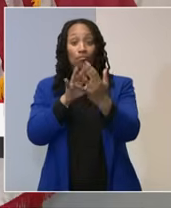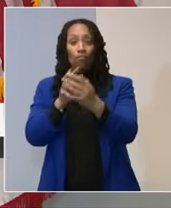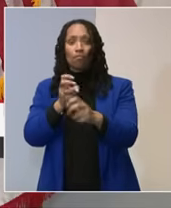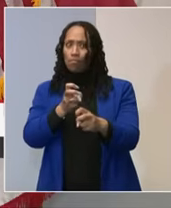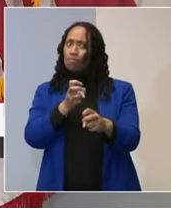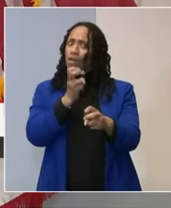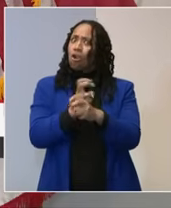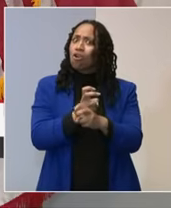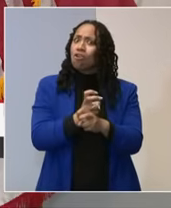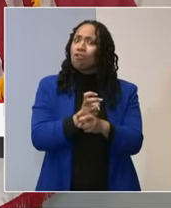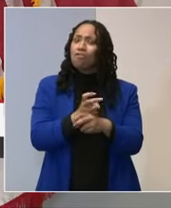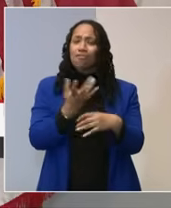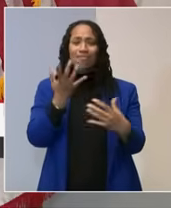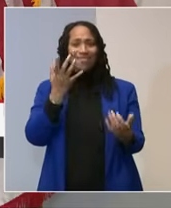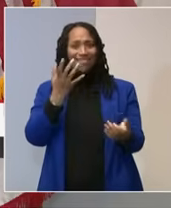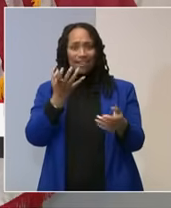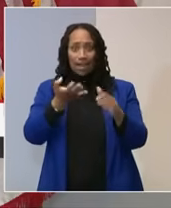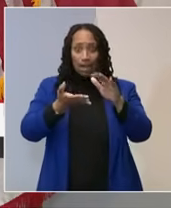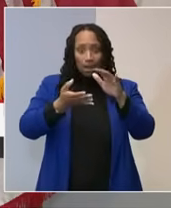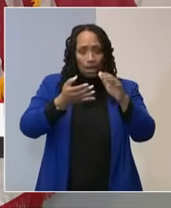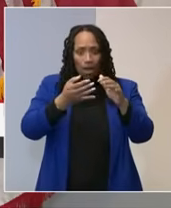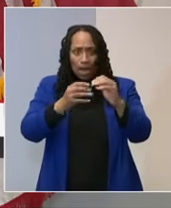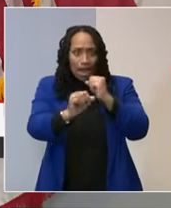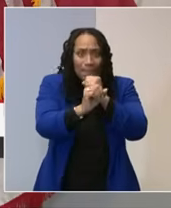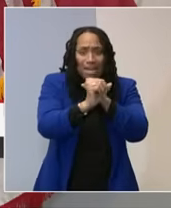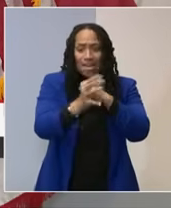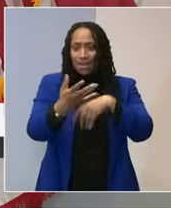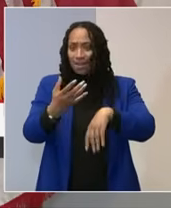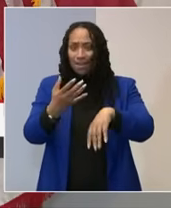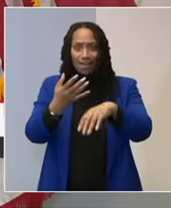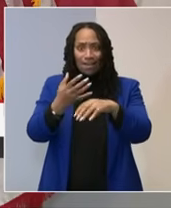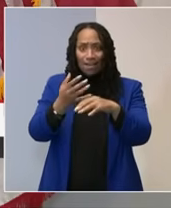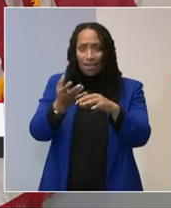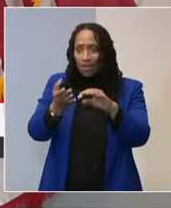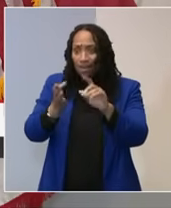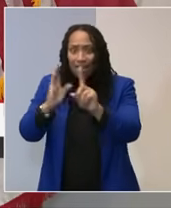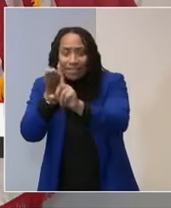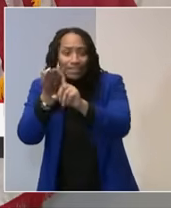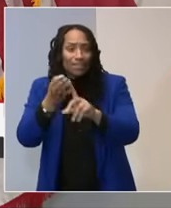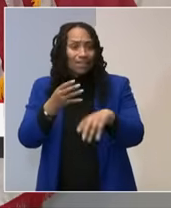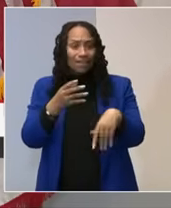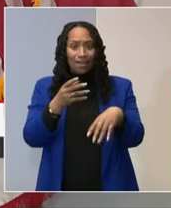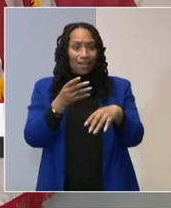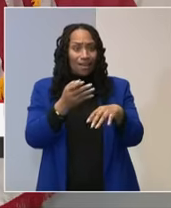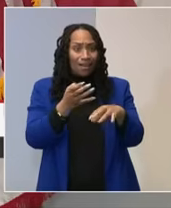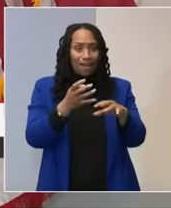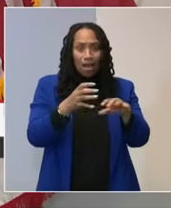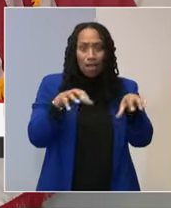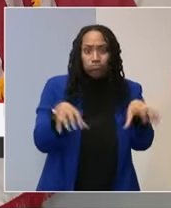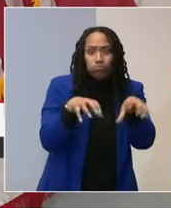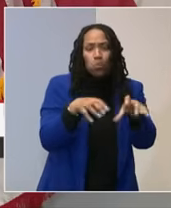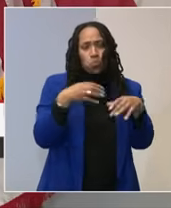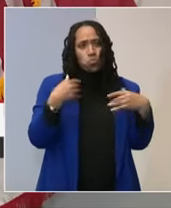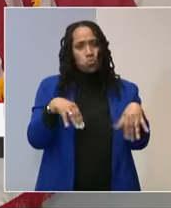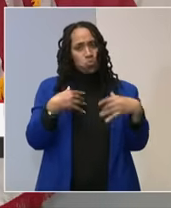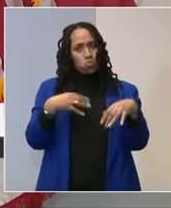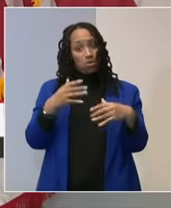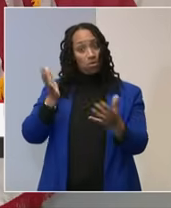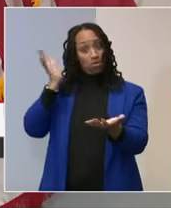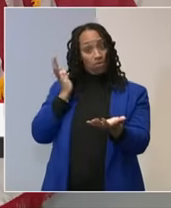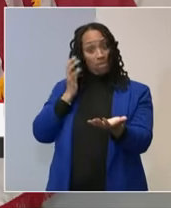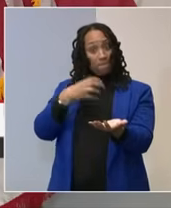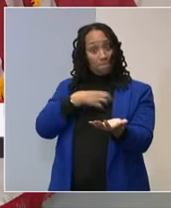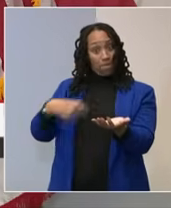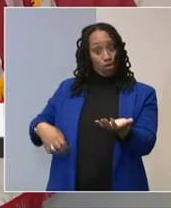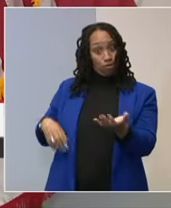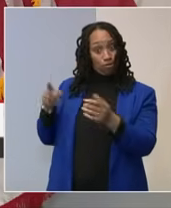had the strategy that I learned from my mentor, Adrian Fenty, to knock on every door, start early, and ask